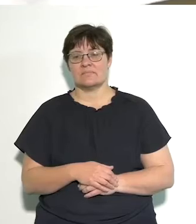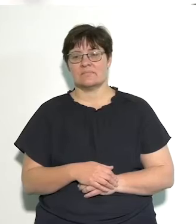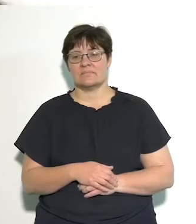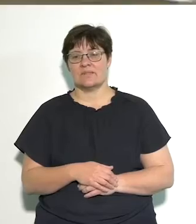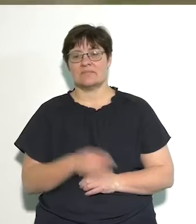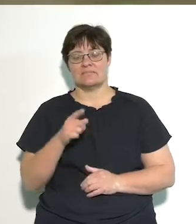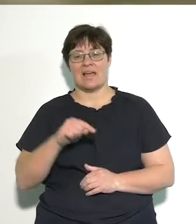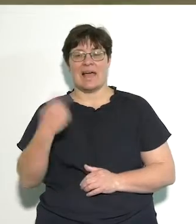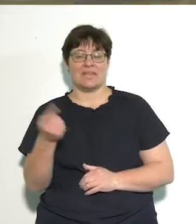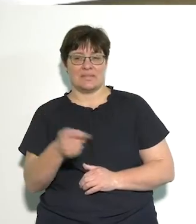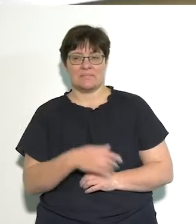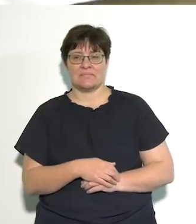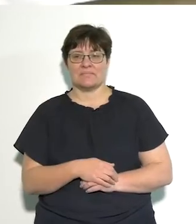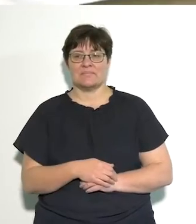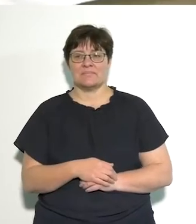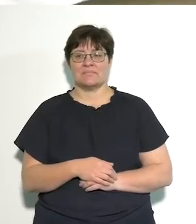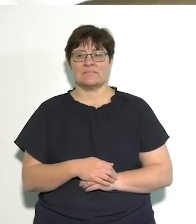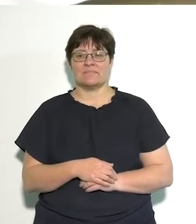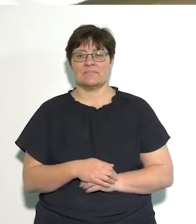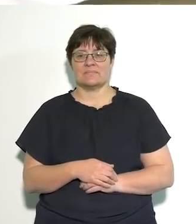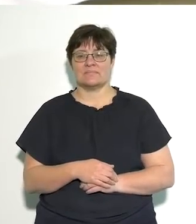And I've got another.